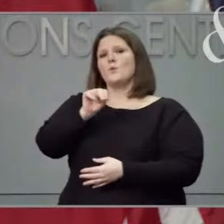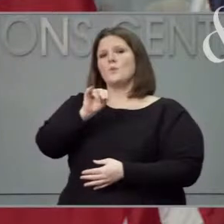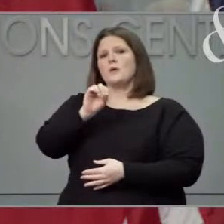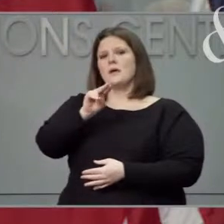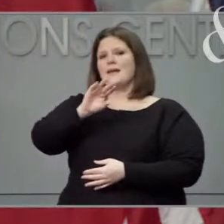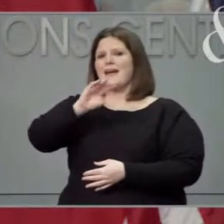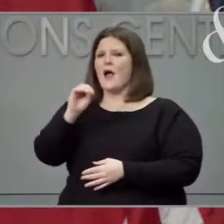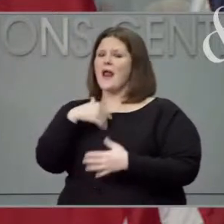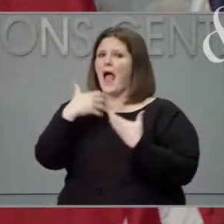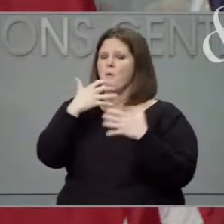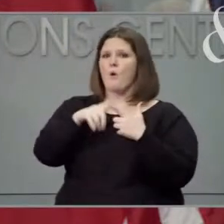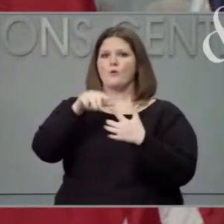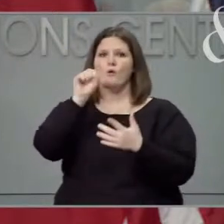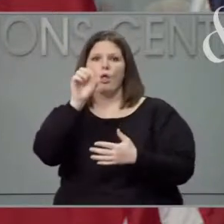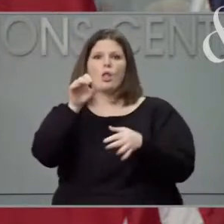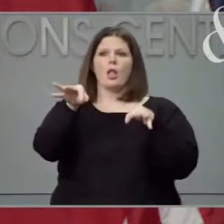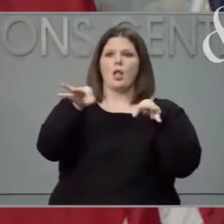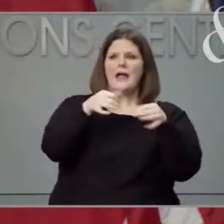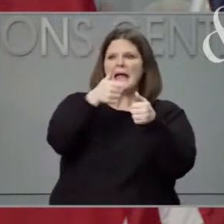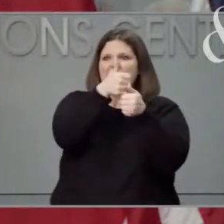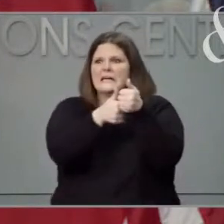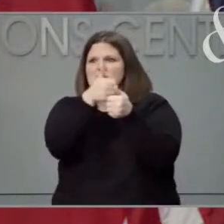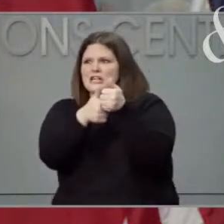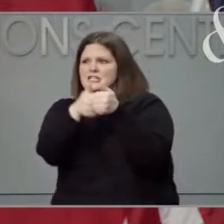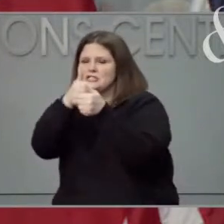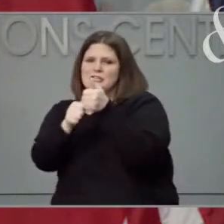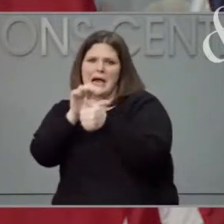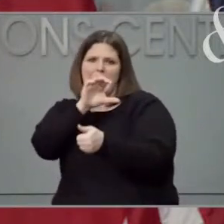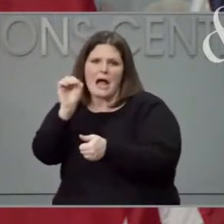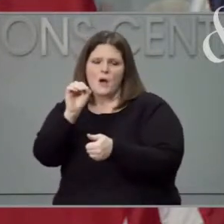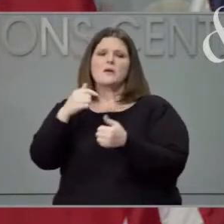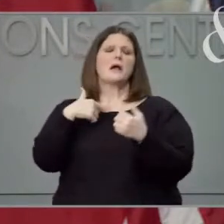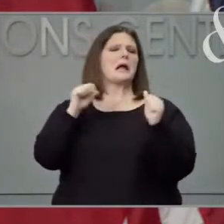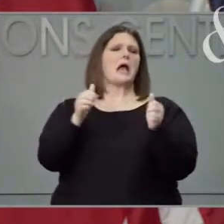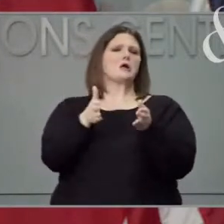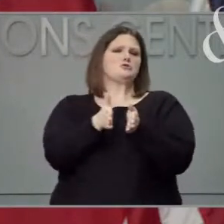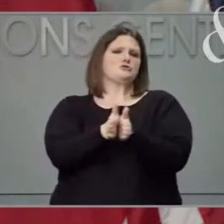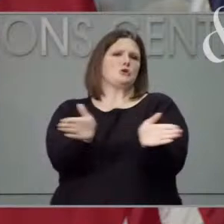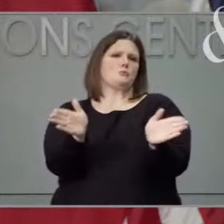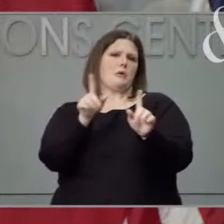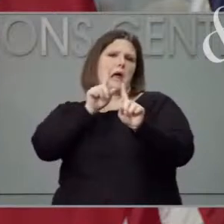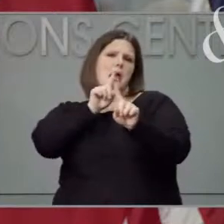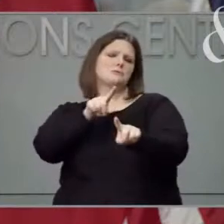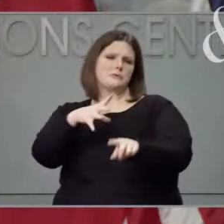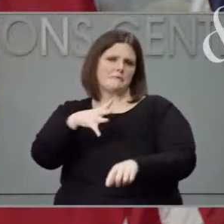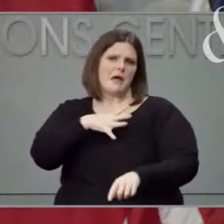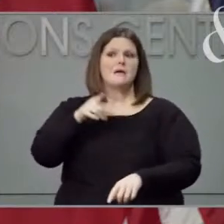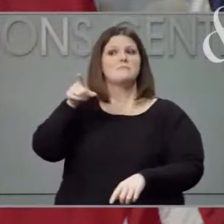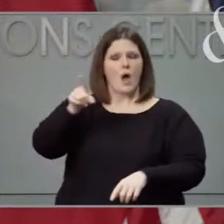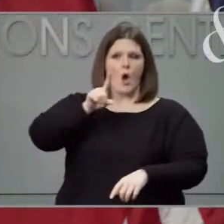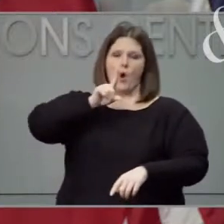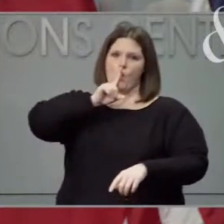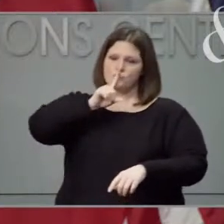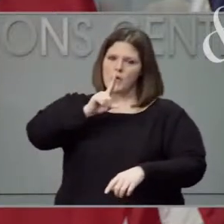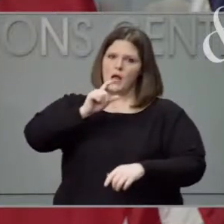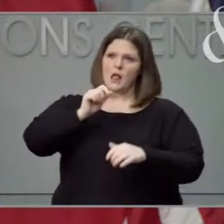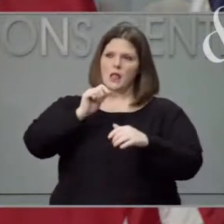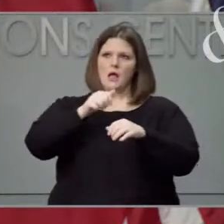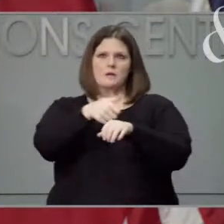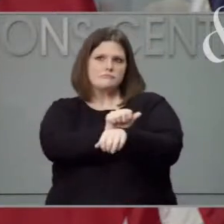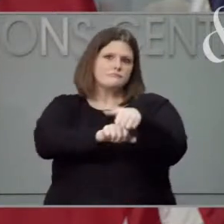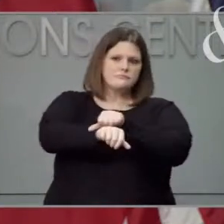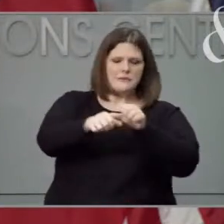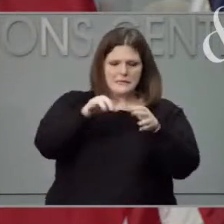play by plays on each county, but I can say that Union County was very deliberate in making sure that their results